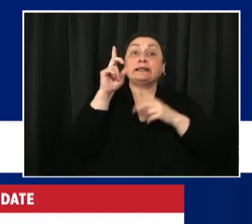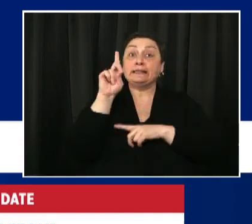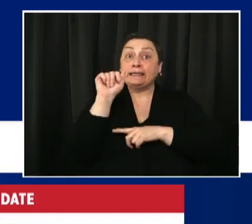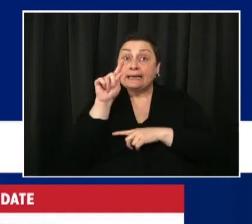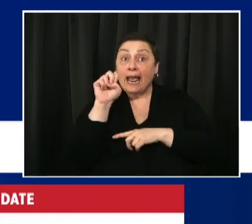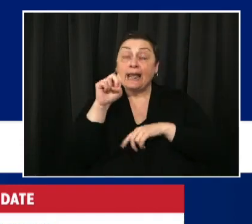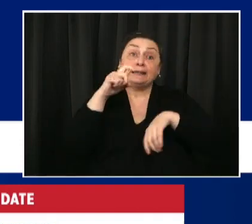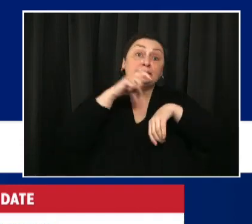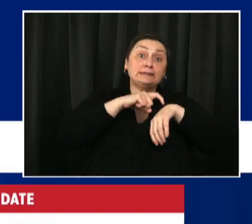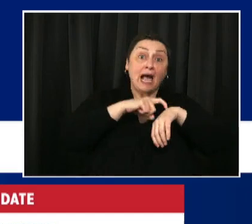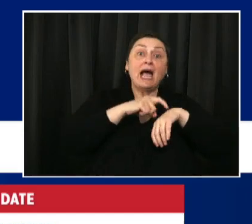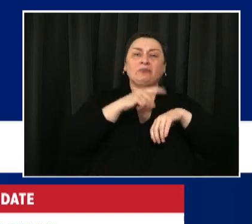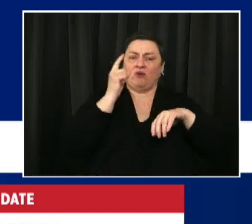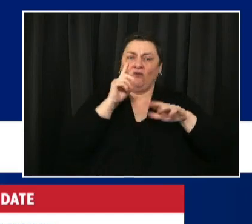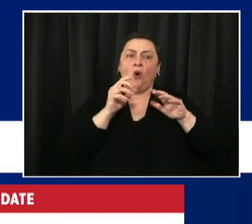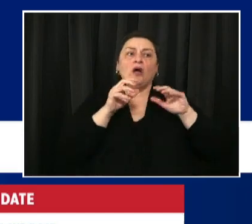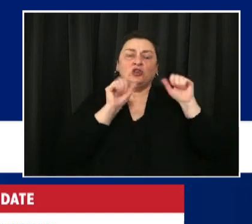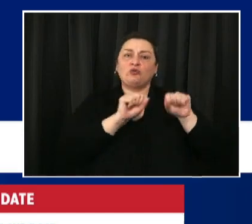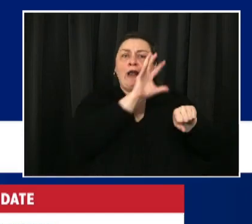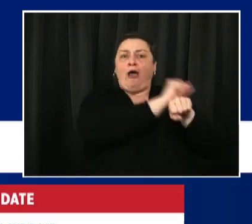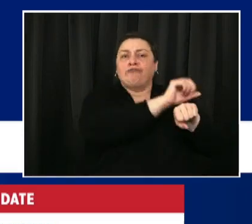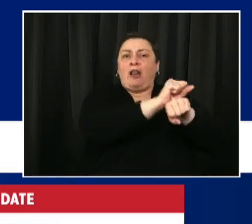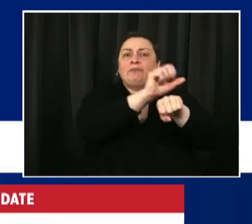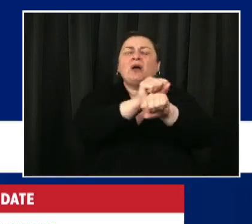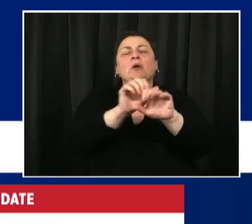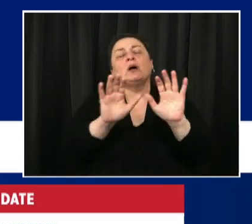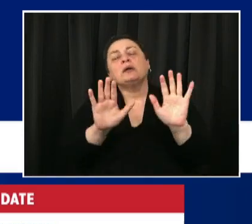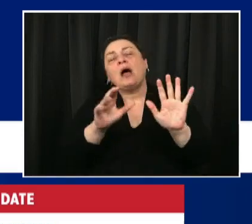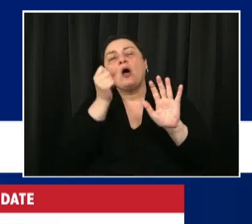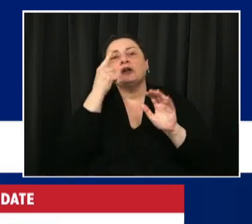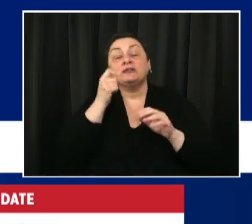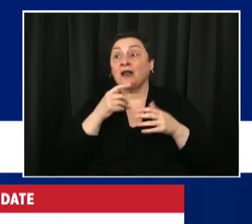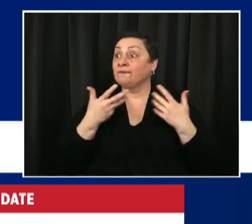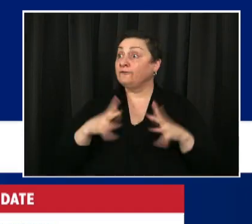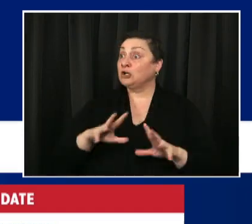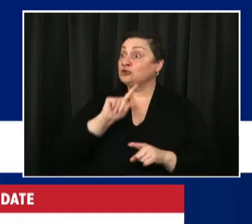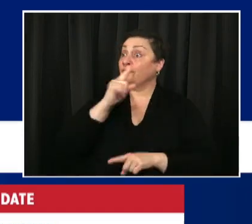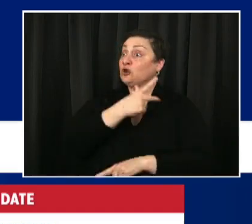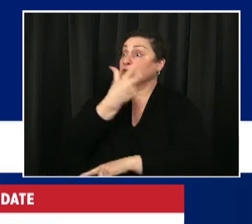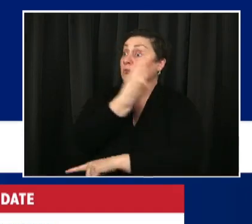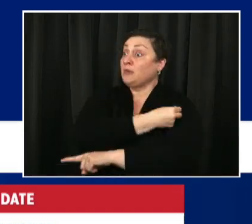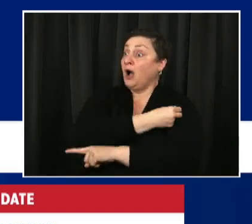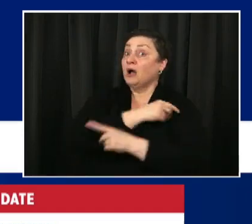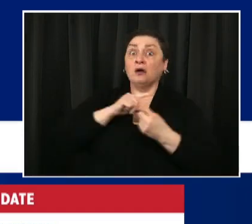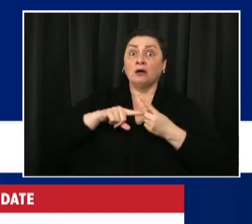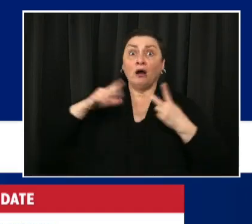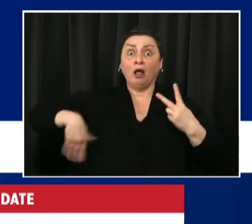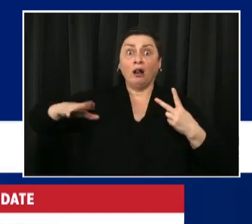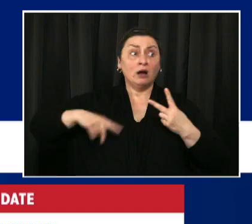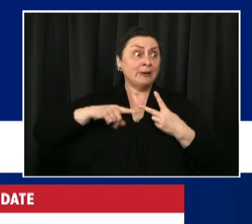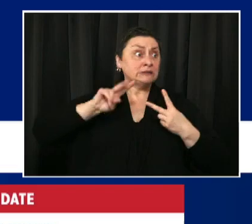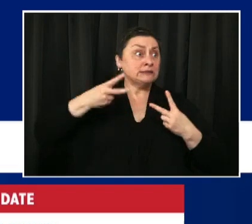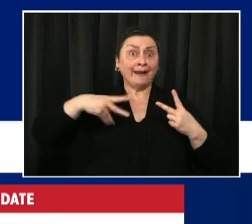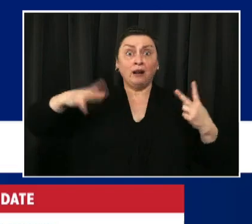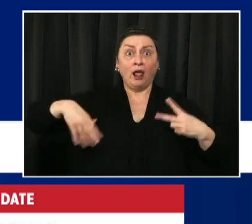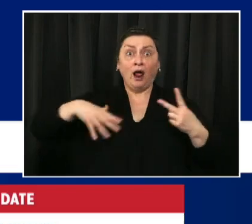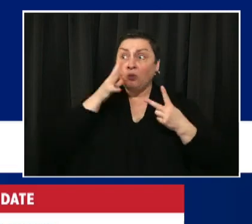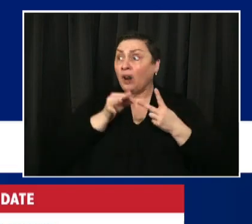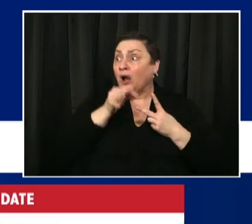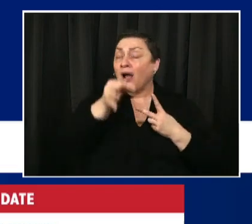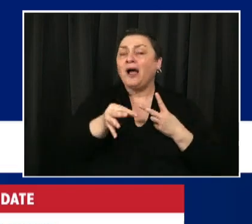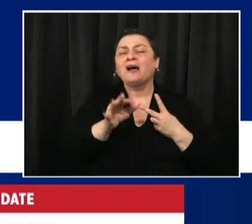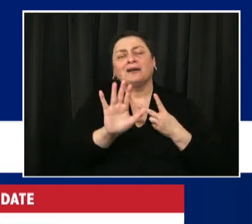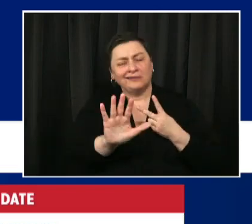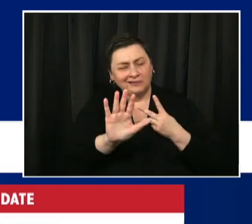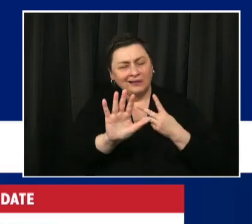slide. Nobody should be worried if you miss your second dose by a few days. There's a window that you of at least 2 more weeks.